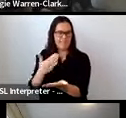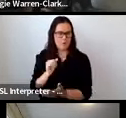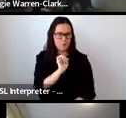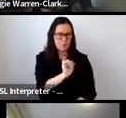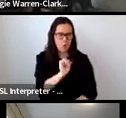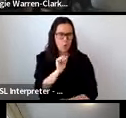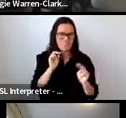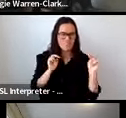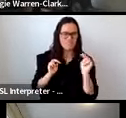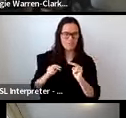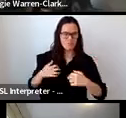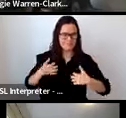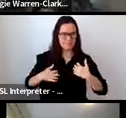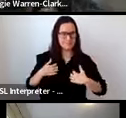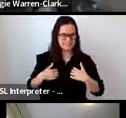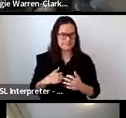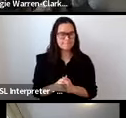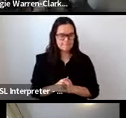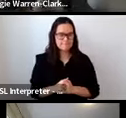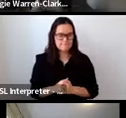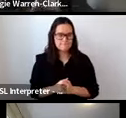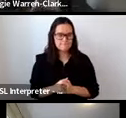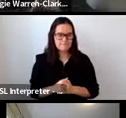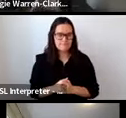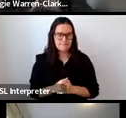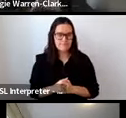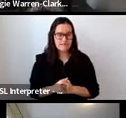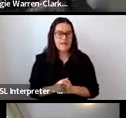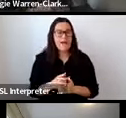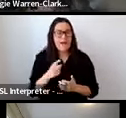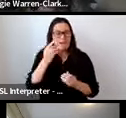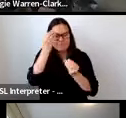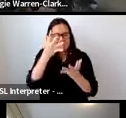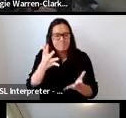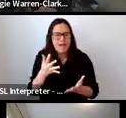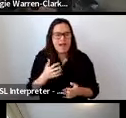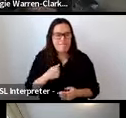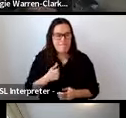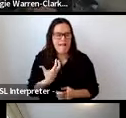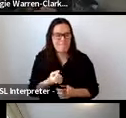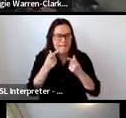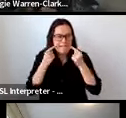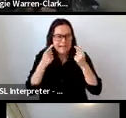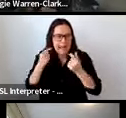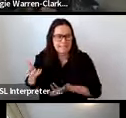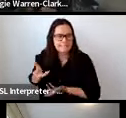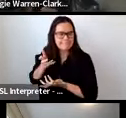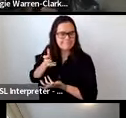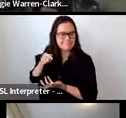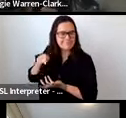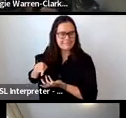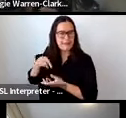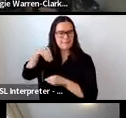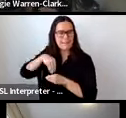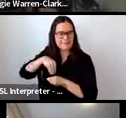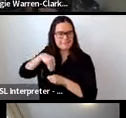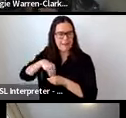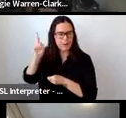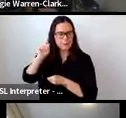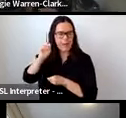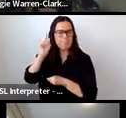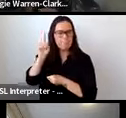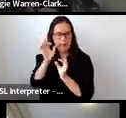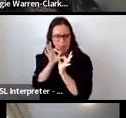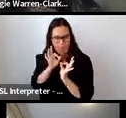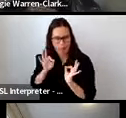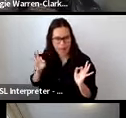appreciate you coming to talk with us. If you're wondering, this is my cat Ziggy. She will be participating quietly, hopefully.